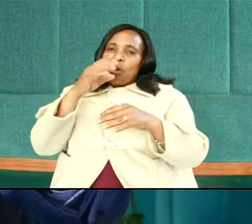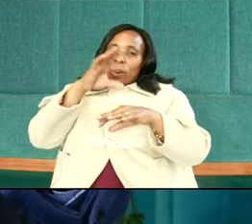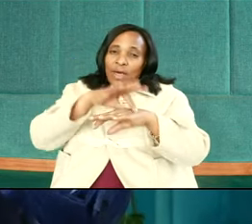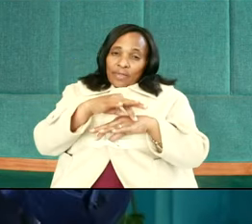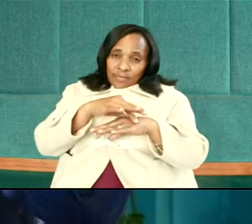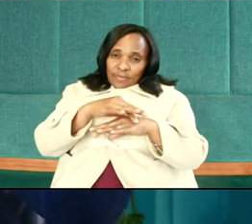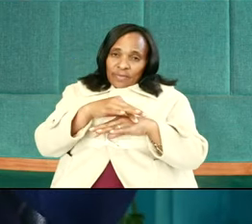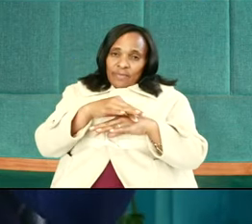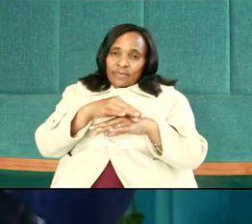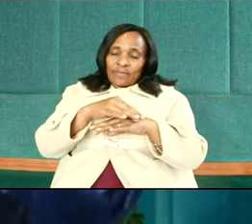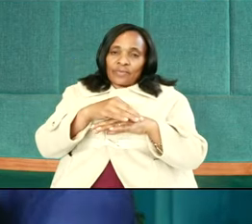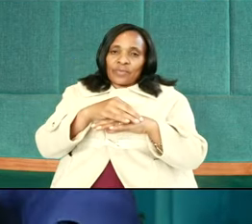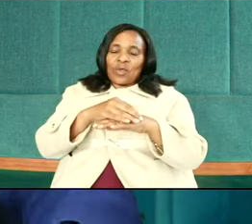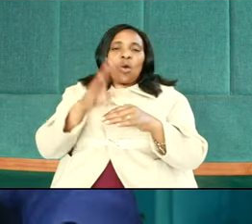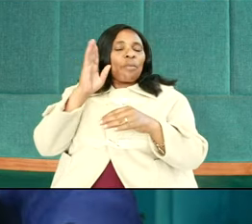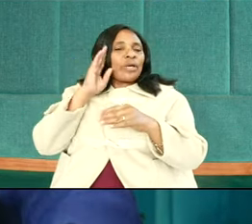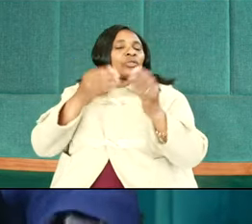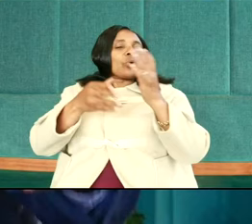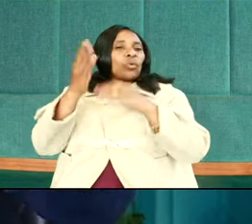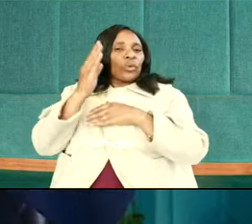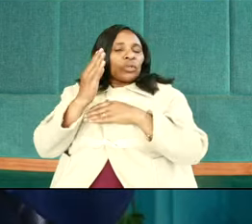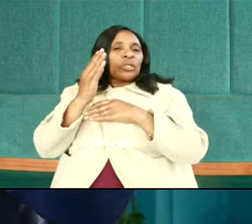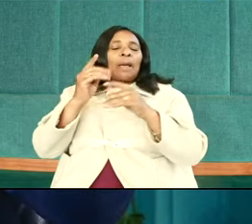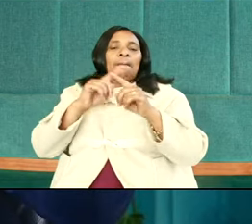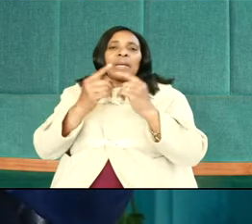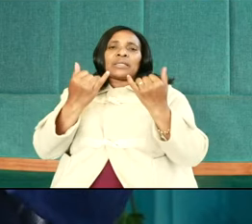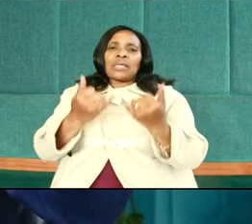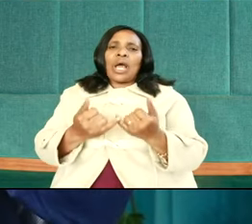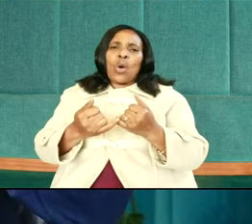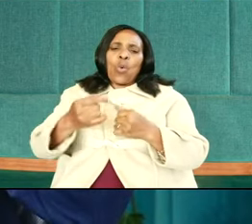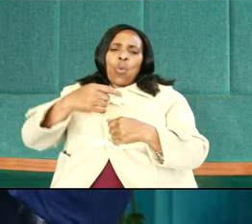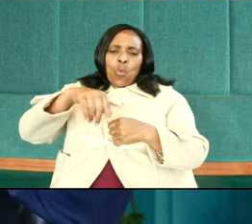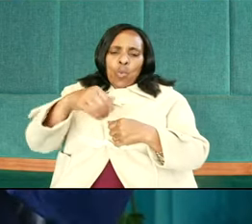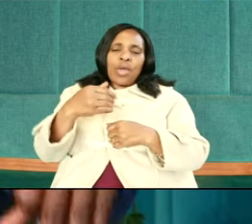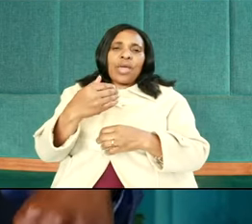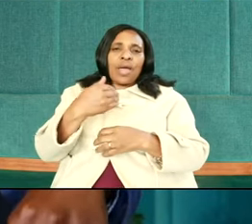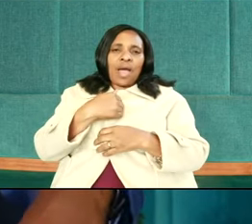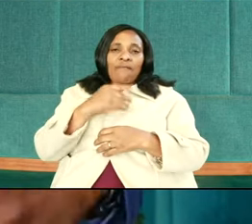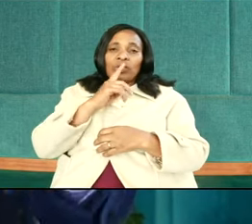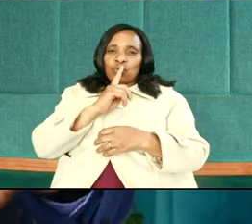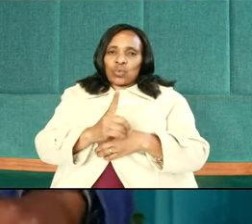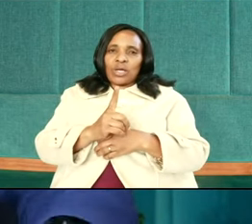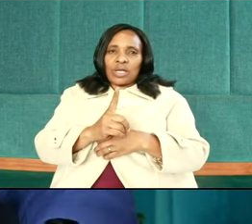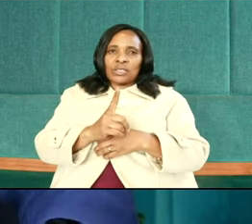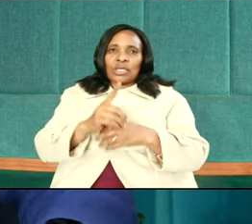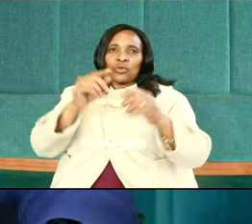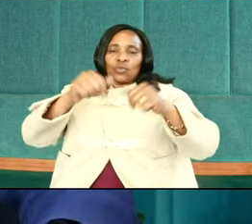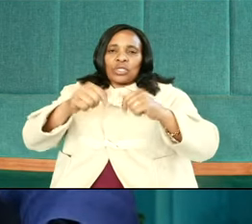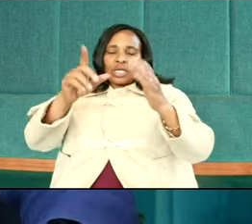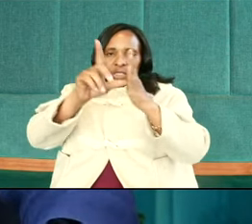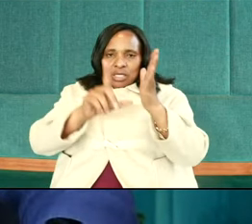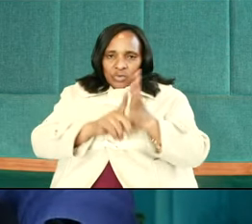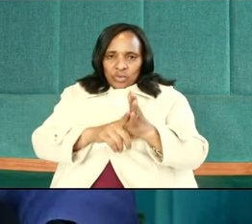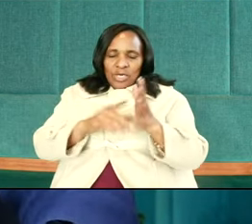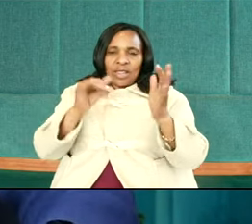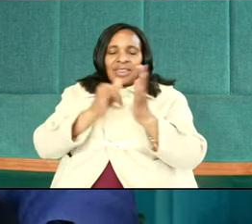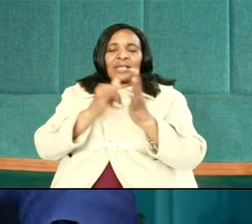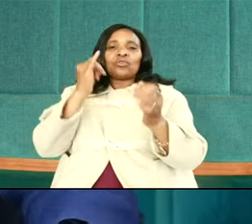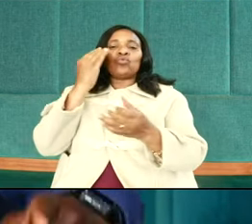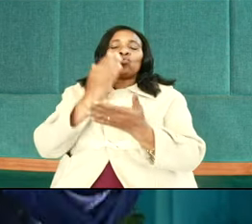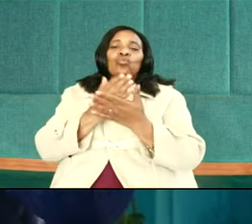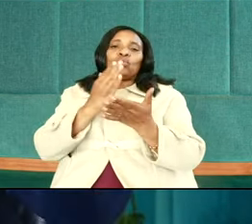earth still obeys God? But we have an assurance in today's lesson that